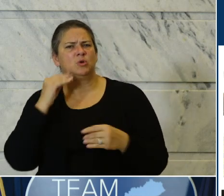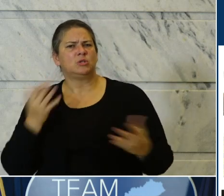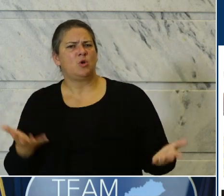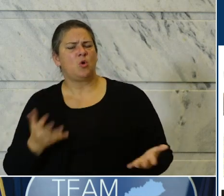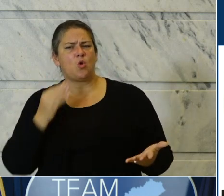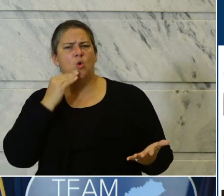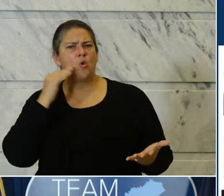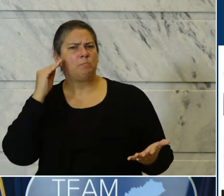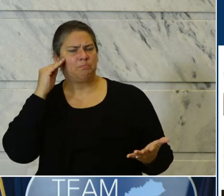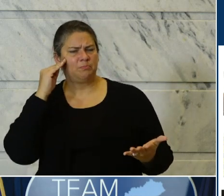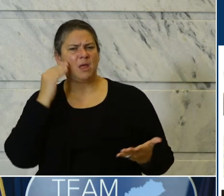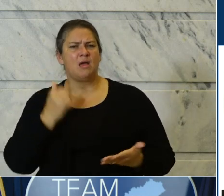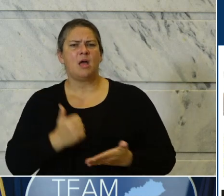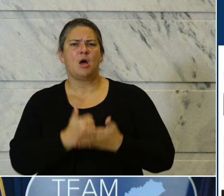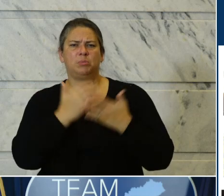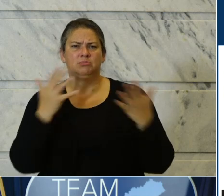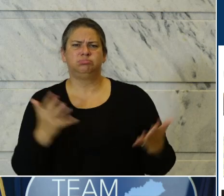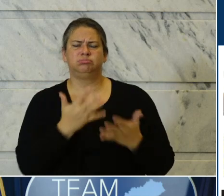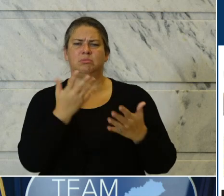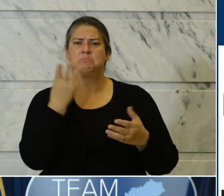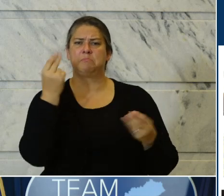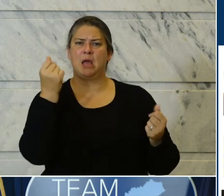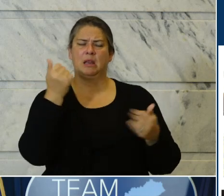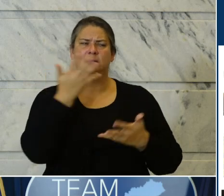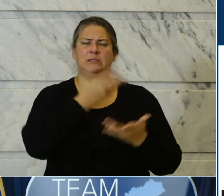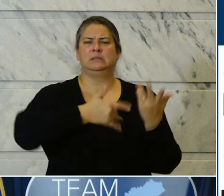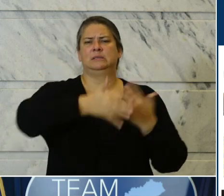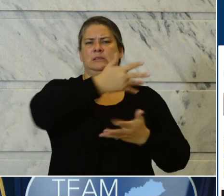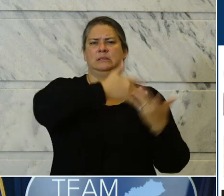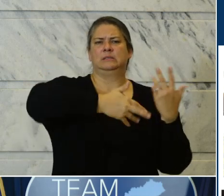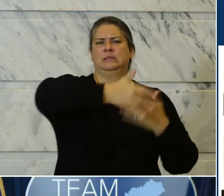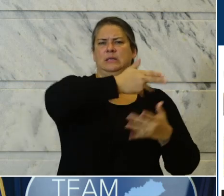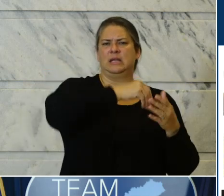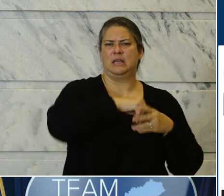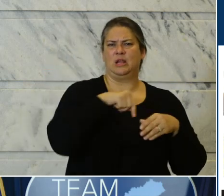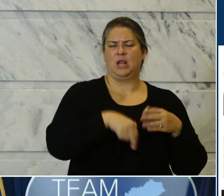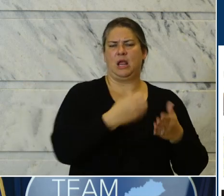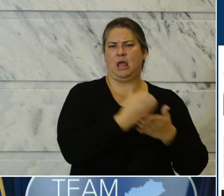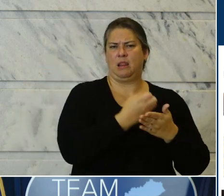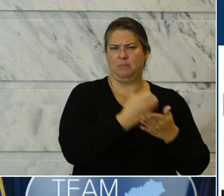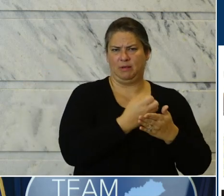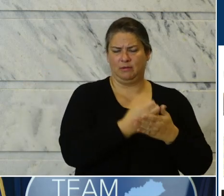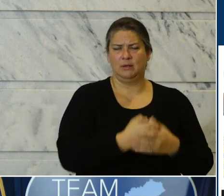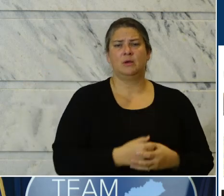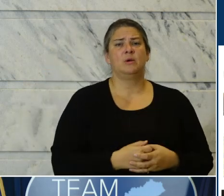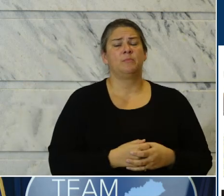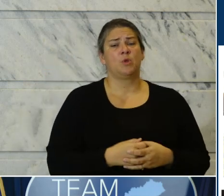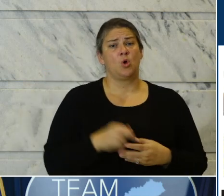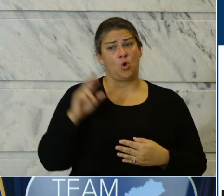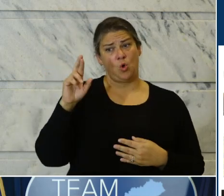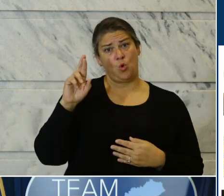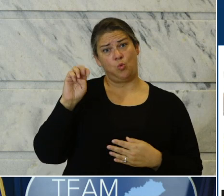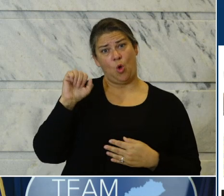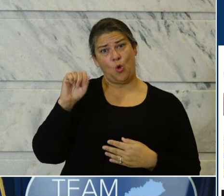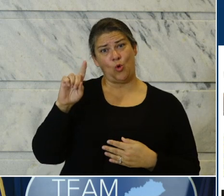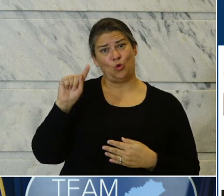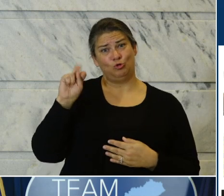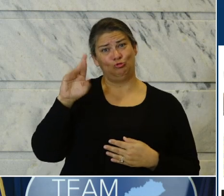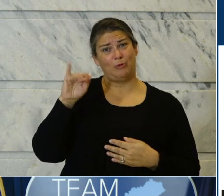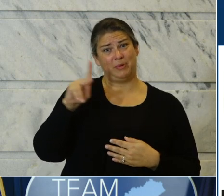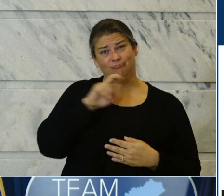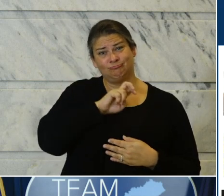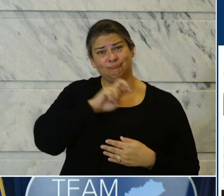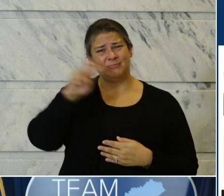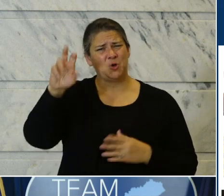economic recovery by pushing our dollars into our own tourism businesses. Road trips are a great way to explore the roads less